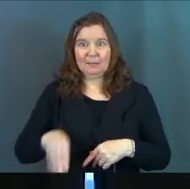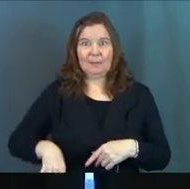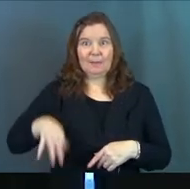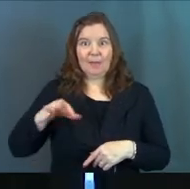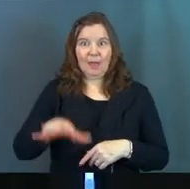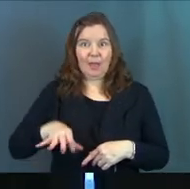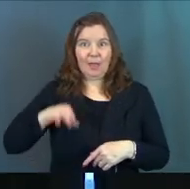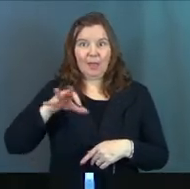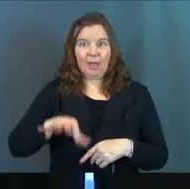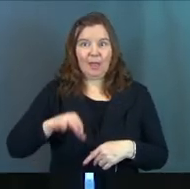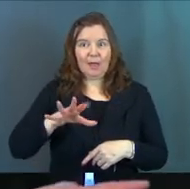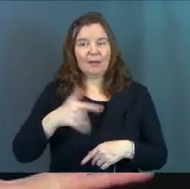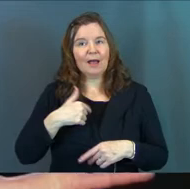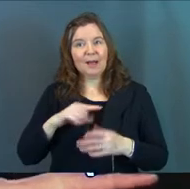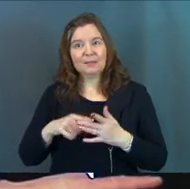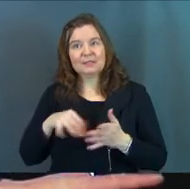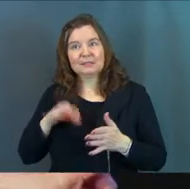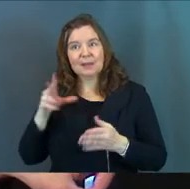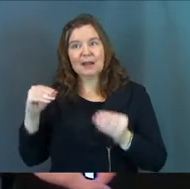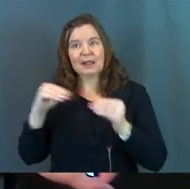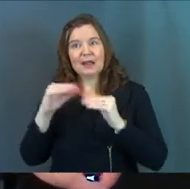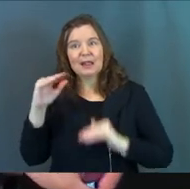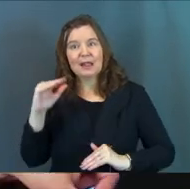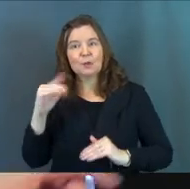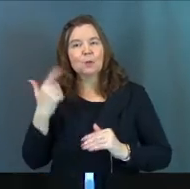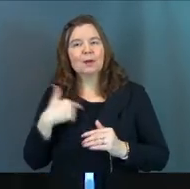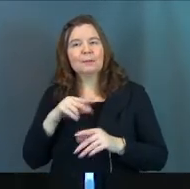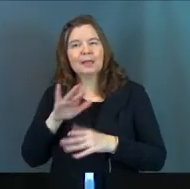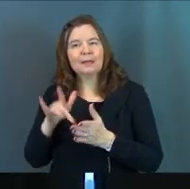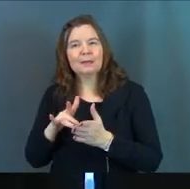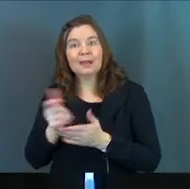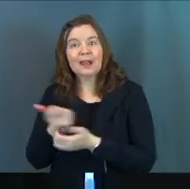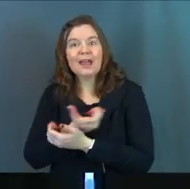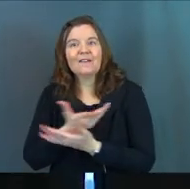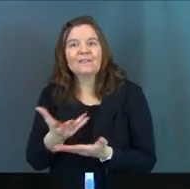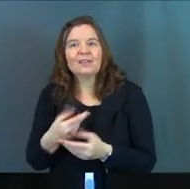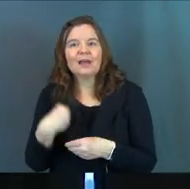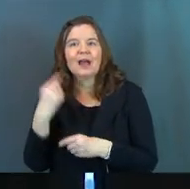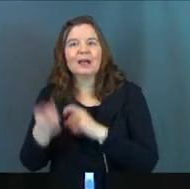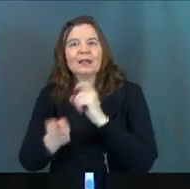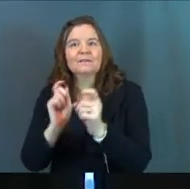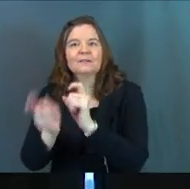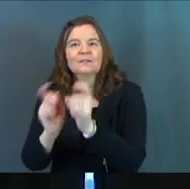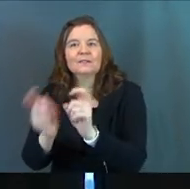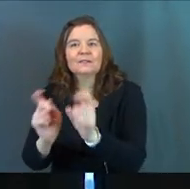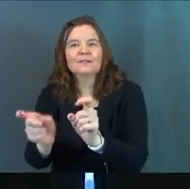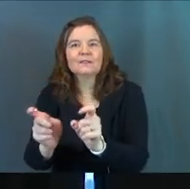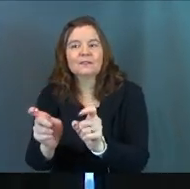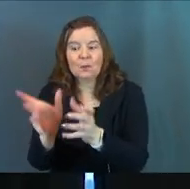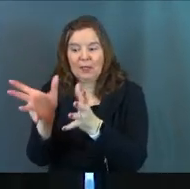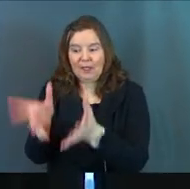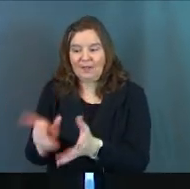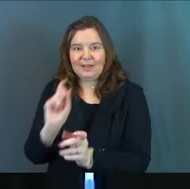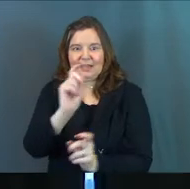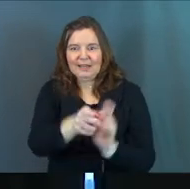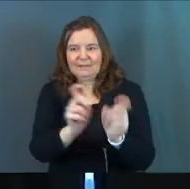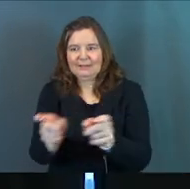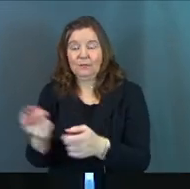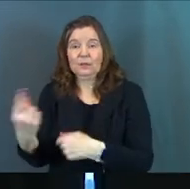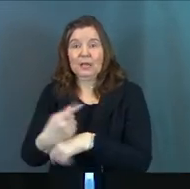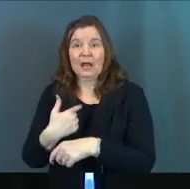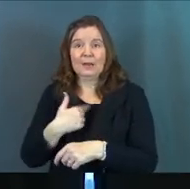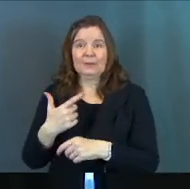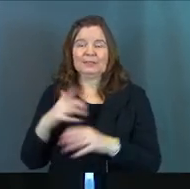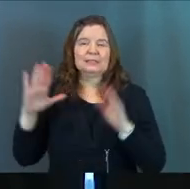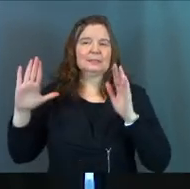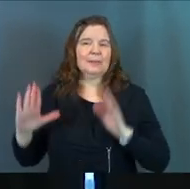spending. I'm going to spend a whole lot less. And what's going to be in the middle? Everything I give away. When that day comes, I'm going